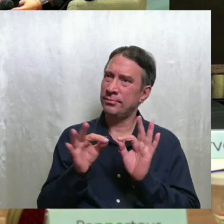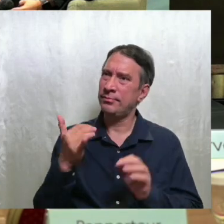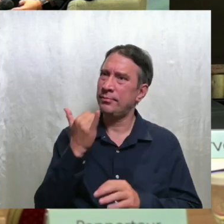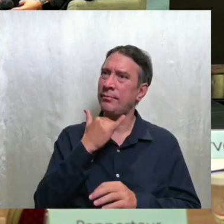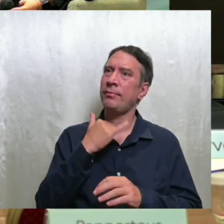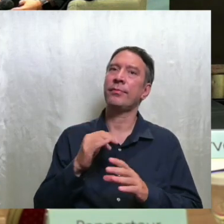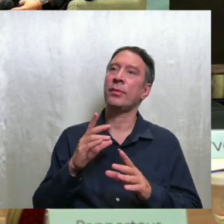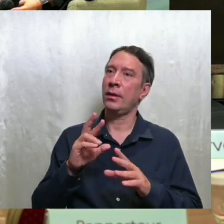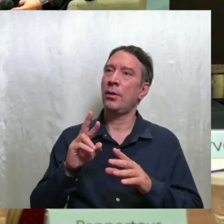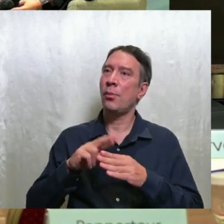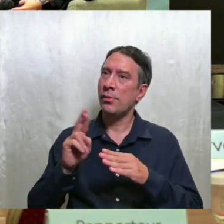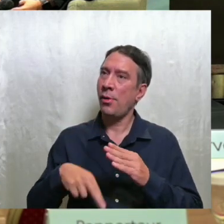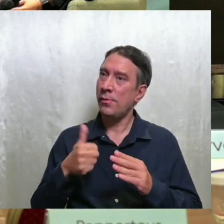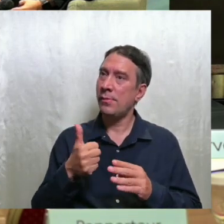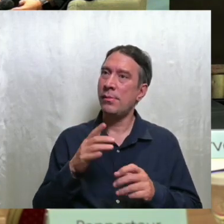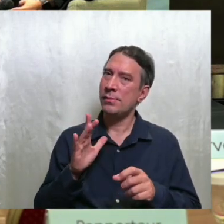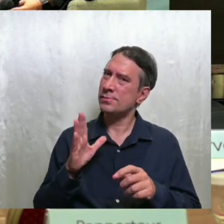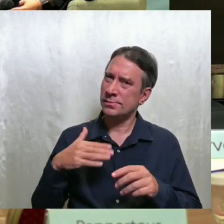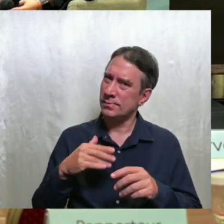that are endangered in general.